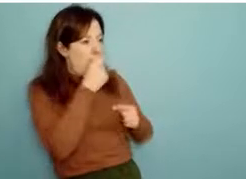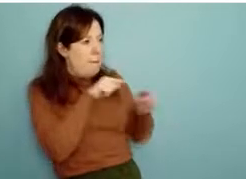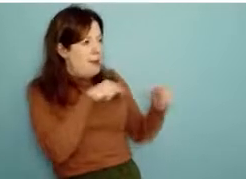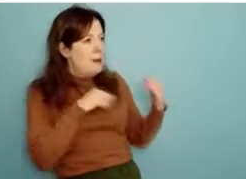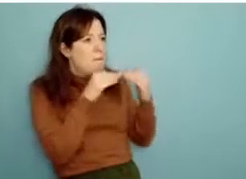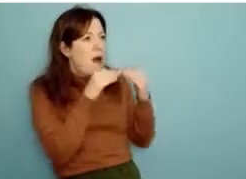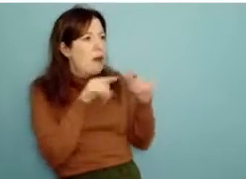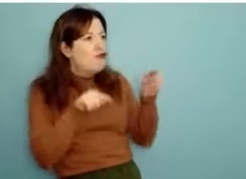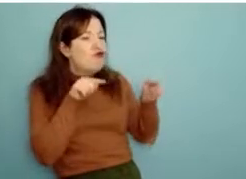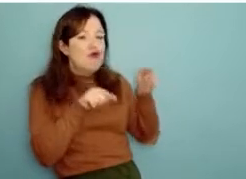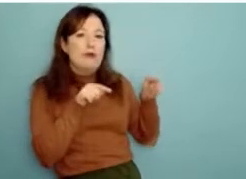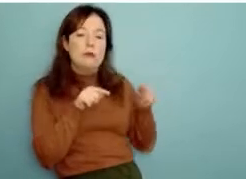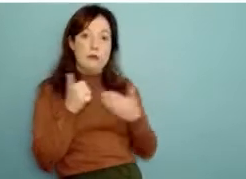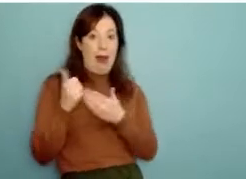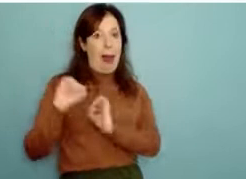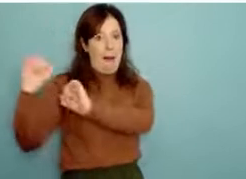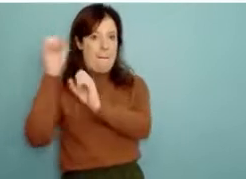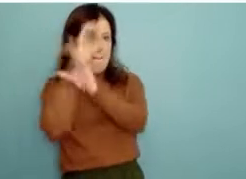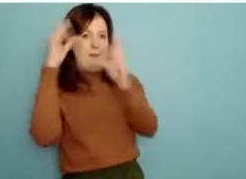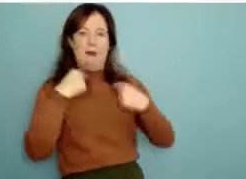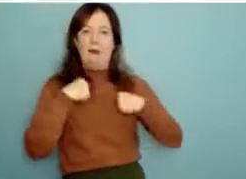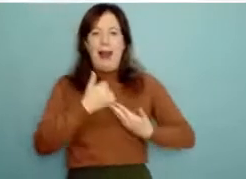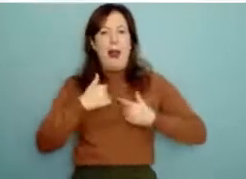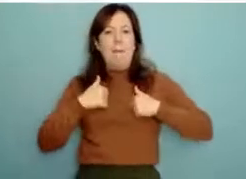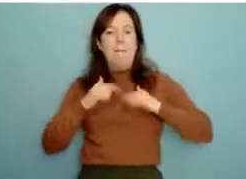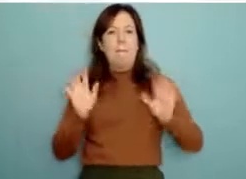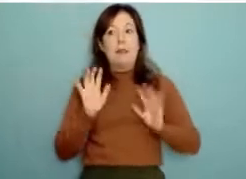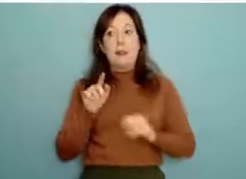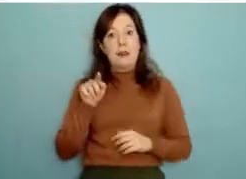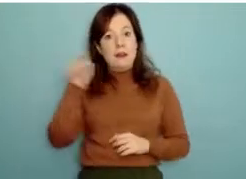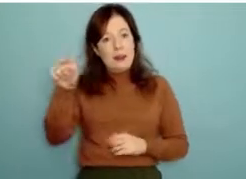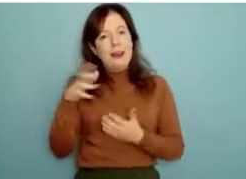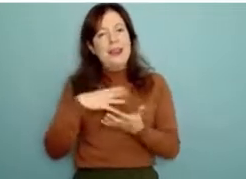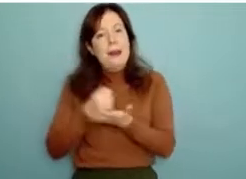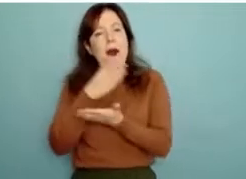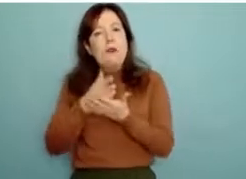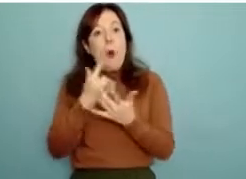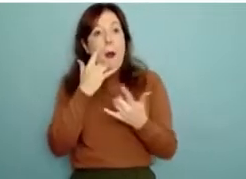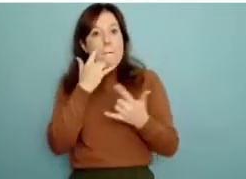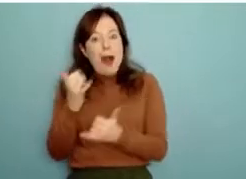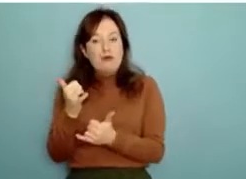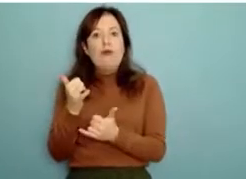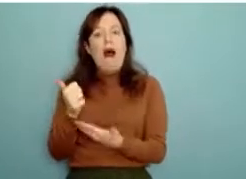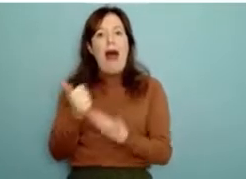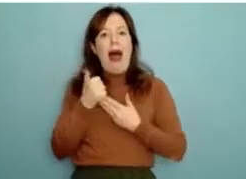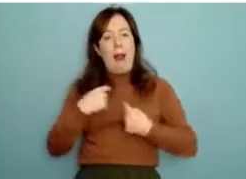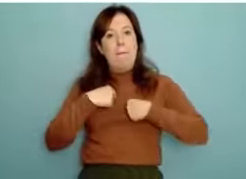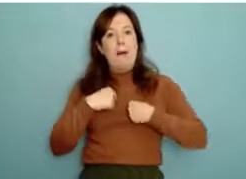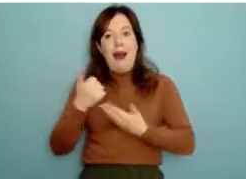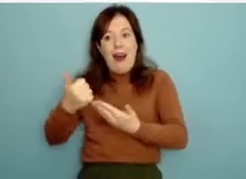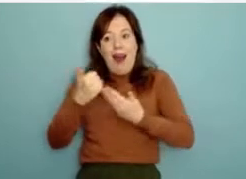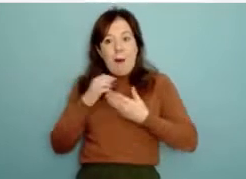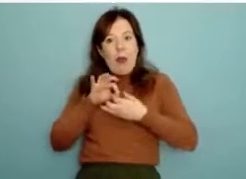I honestly do believe that therapists need to make measures relevant to the client and to the treatment and show how you've